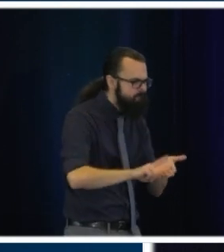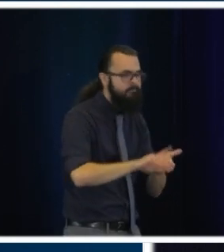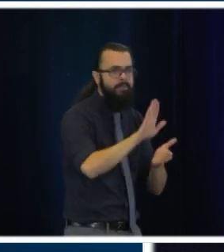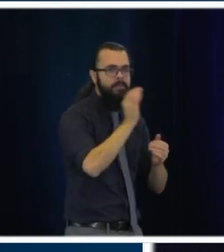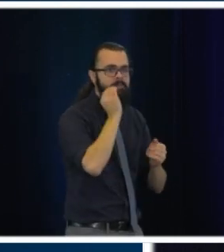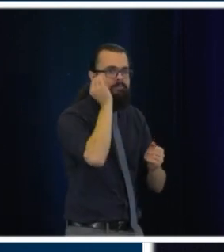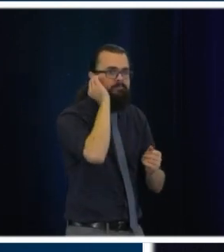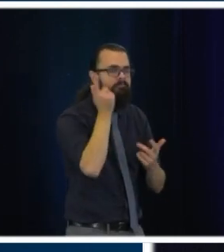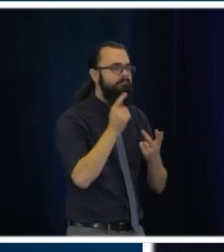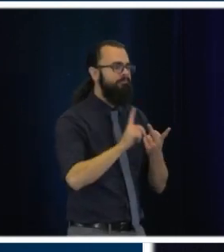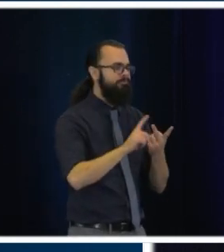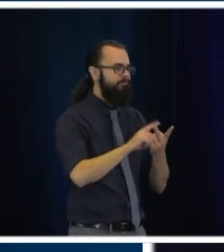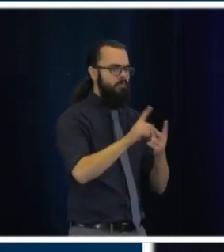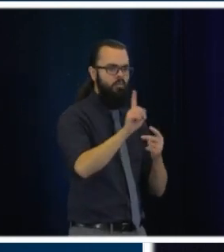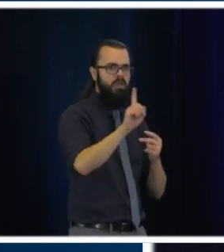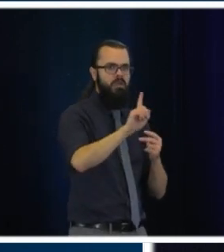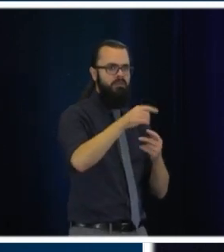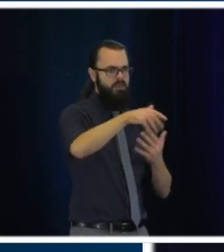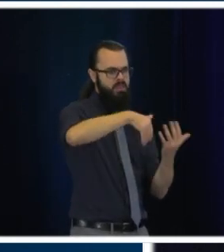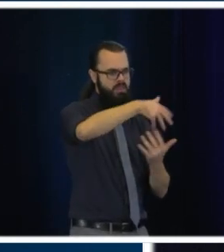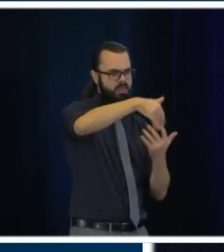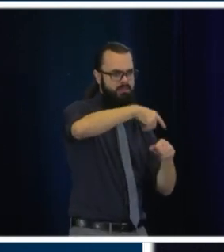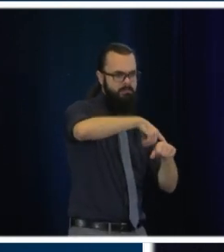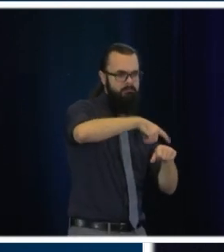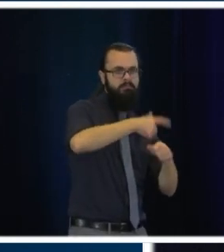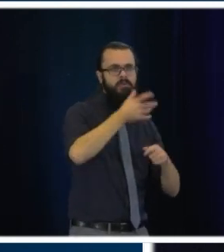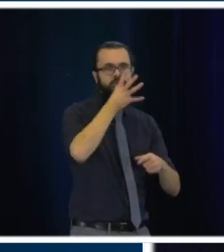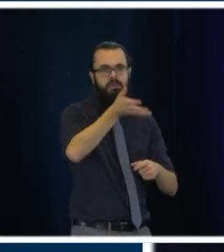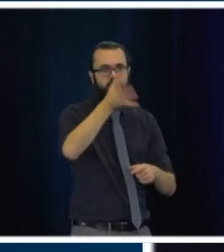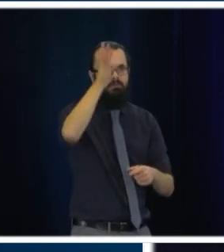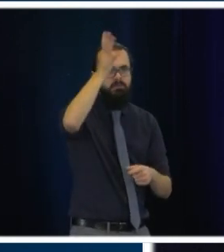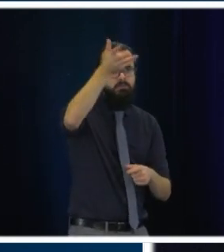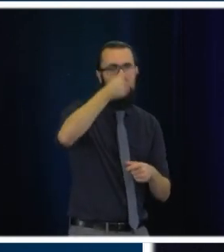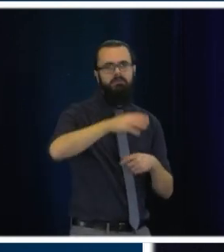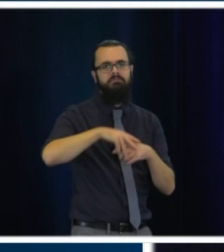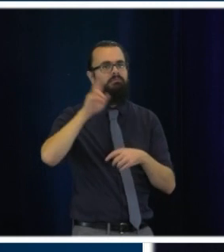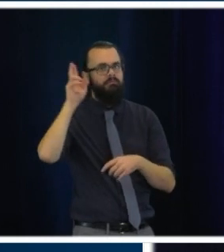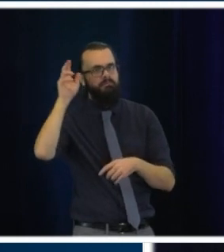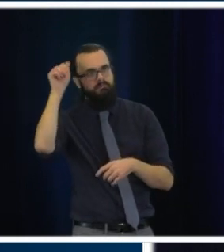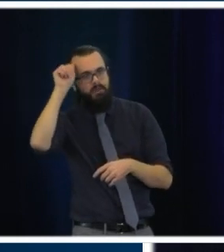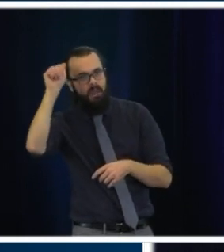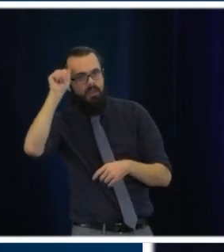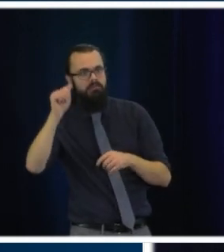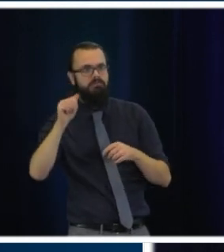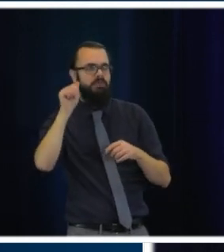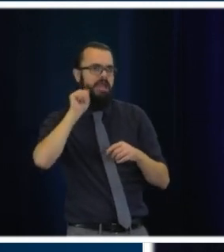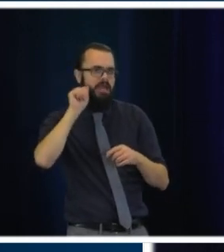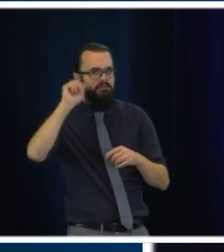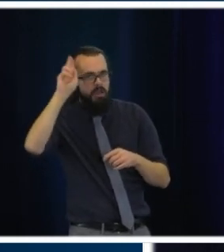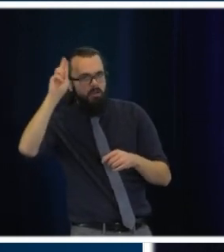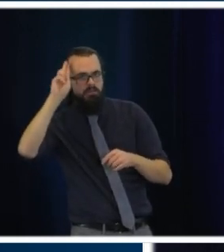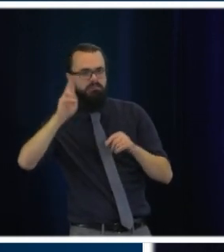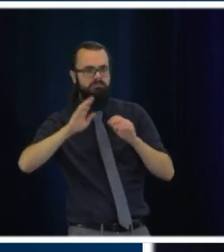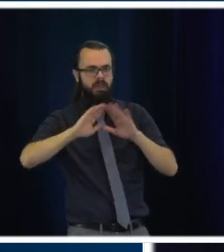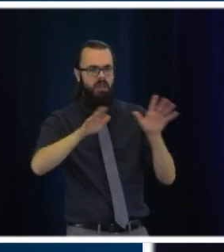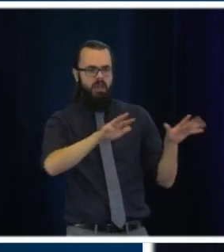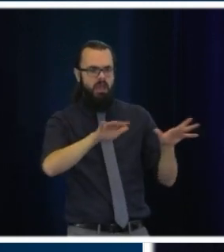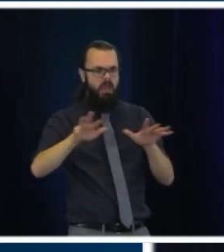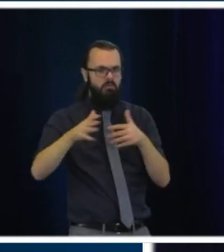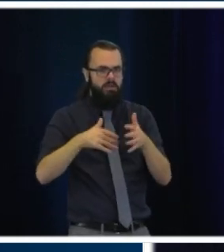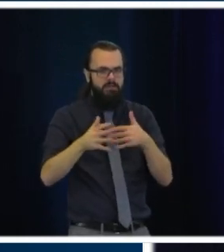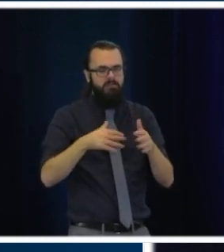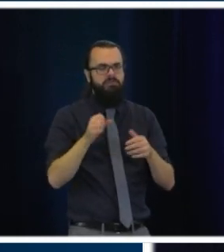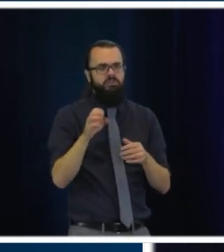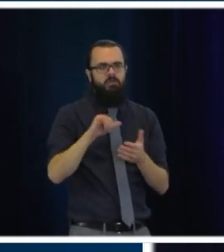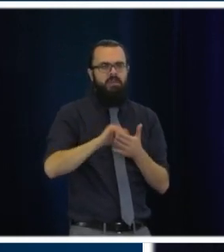center, it could be grandma, grandpa, or aunt's home. And that's our responsibility as public health to do that. So let me move forward, because I know I'm running out